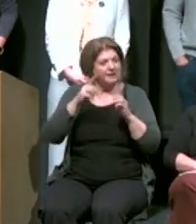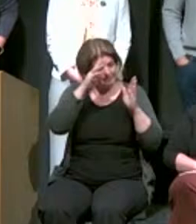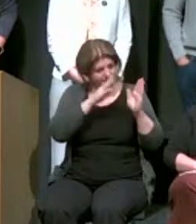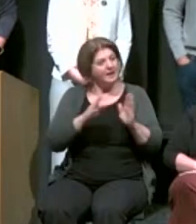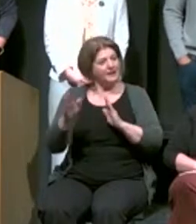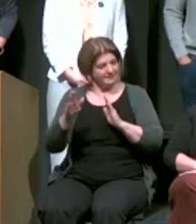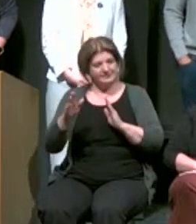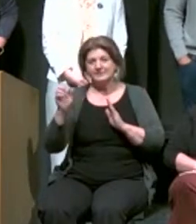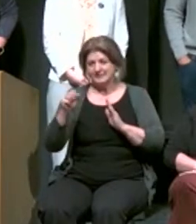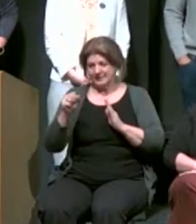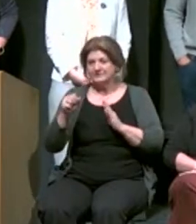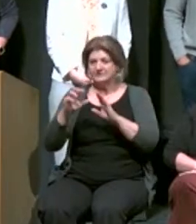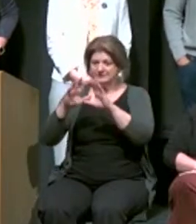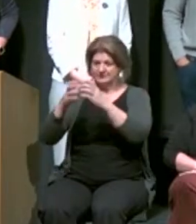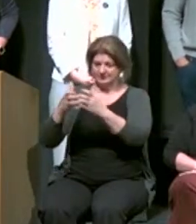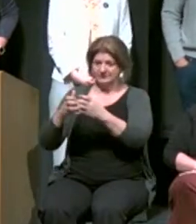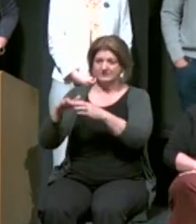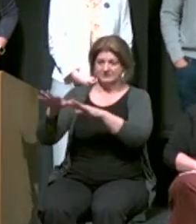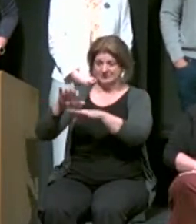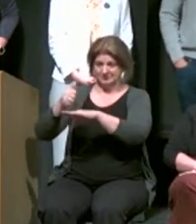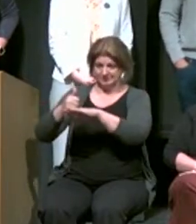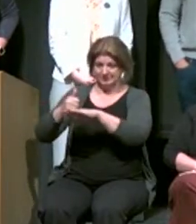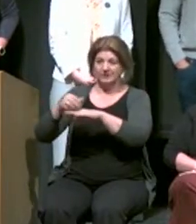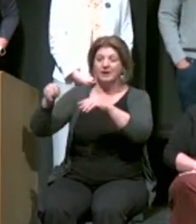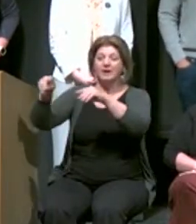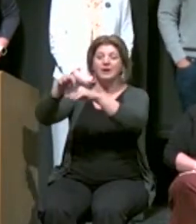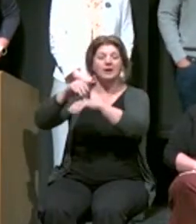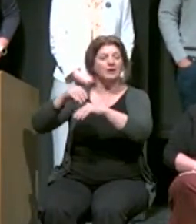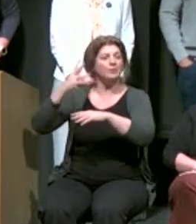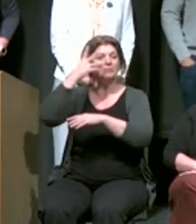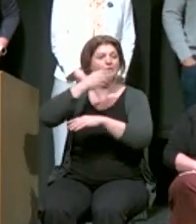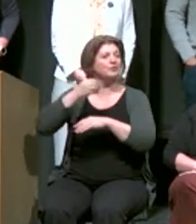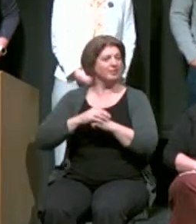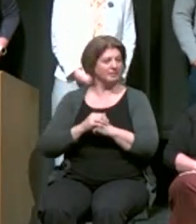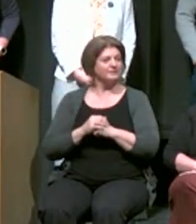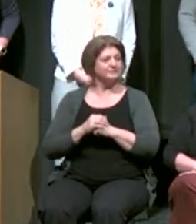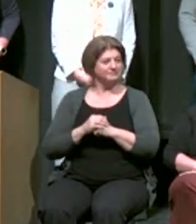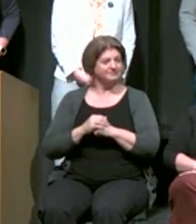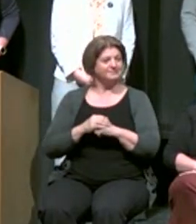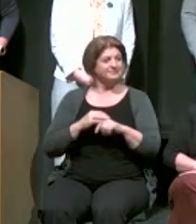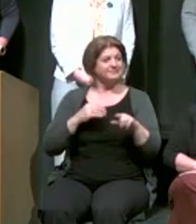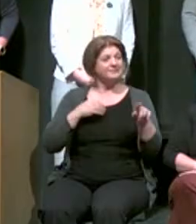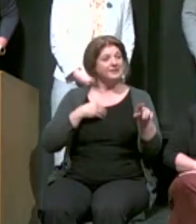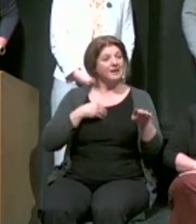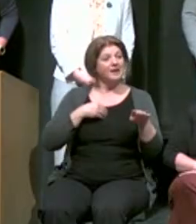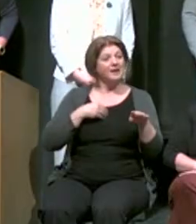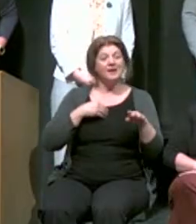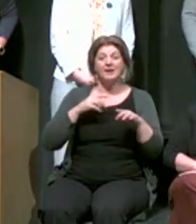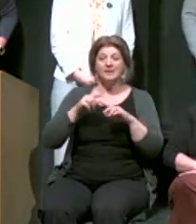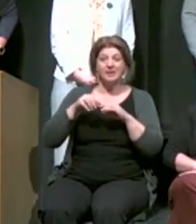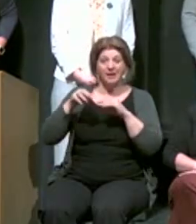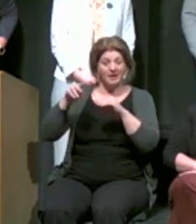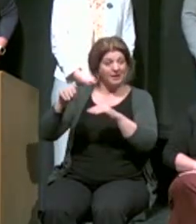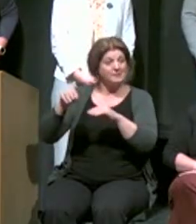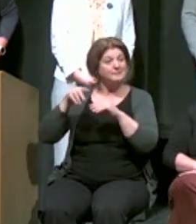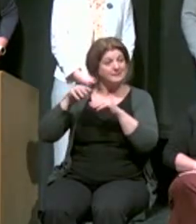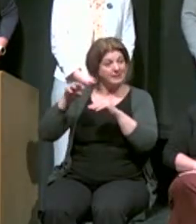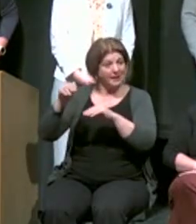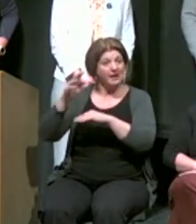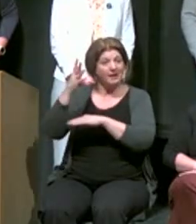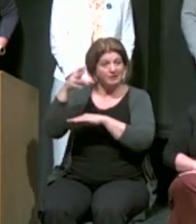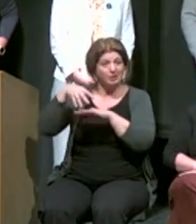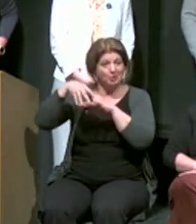will give us a very beautiful setting in the end. And the root system of whatever it is that we